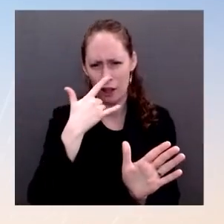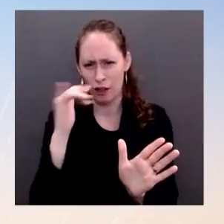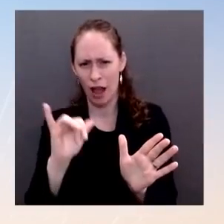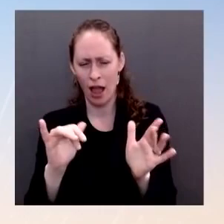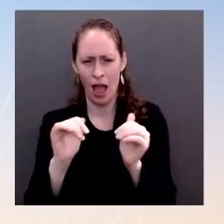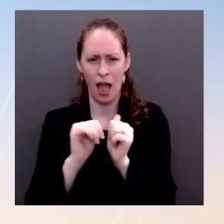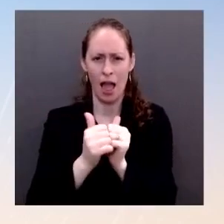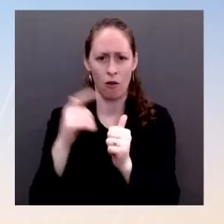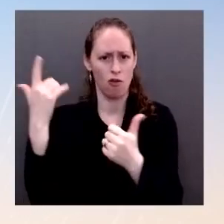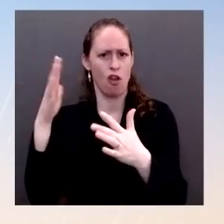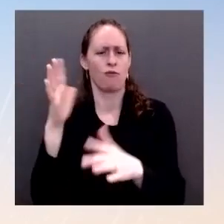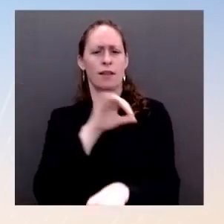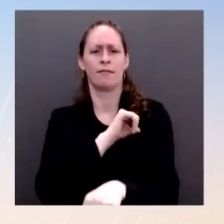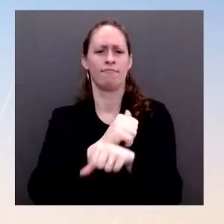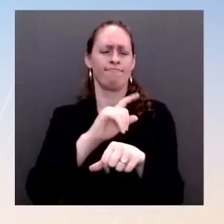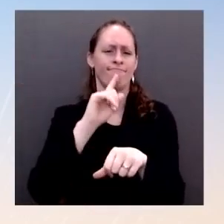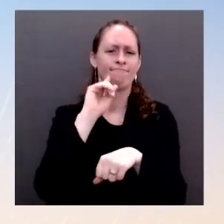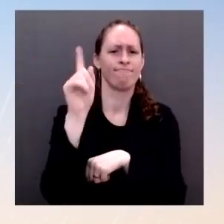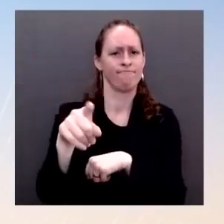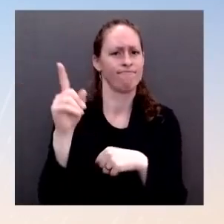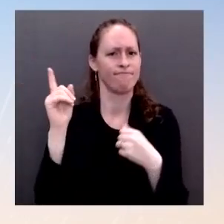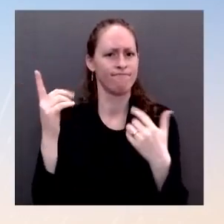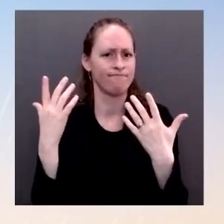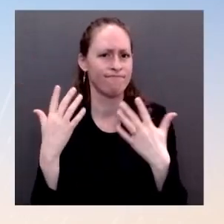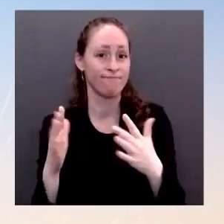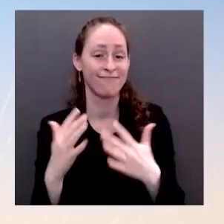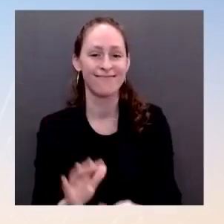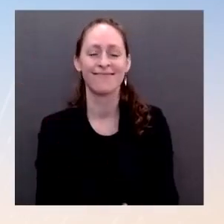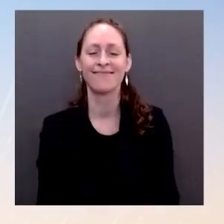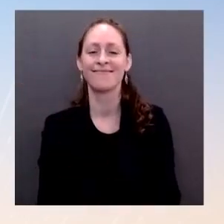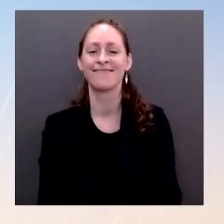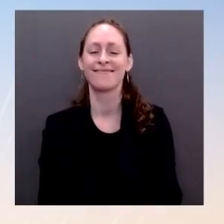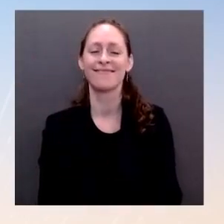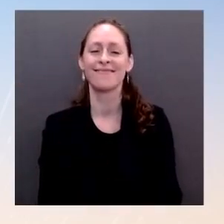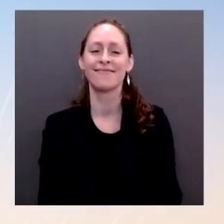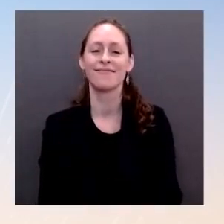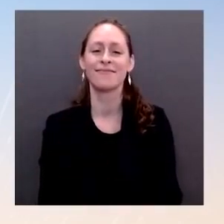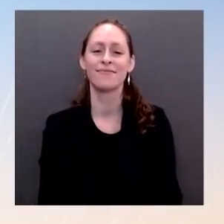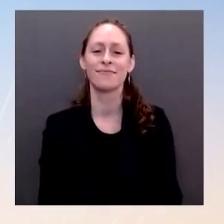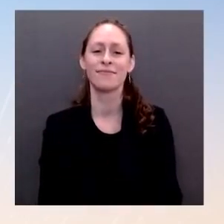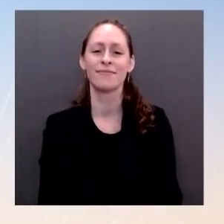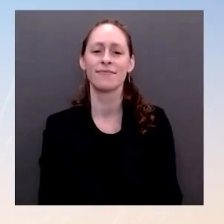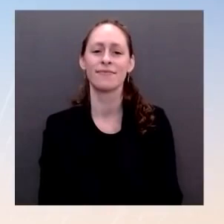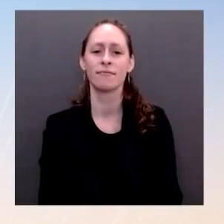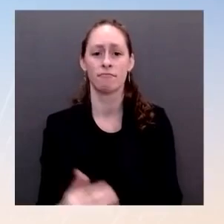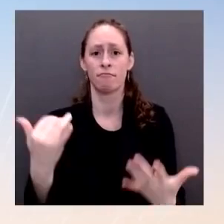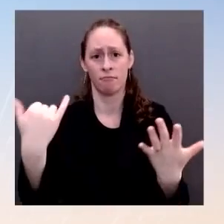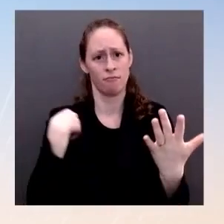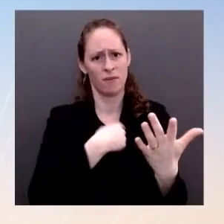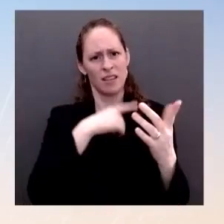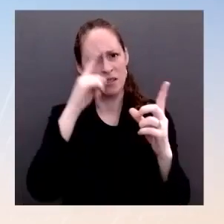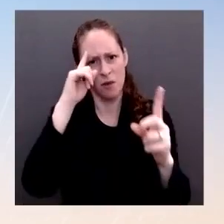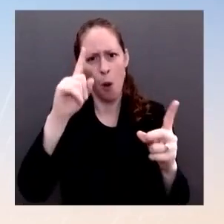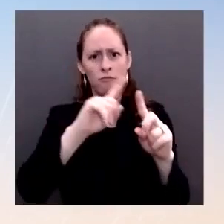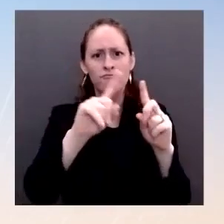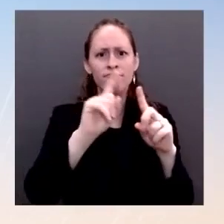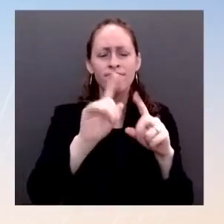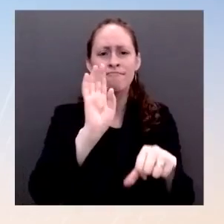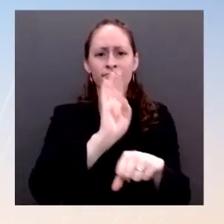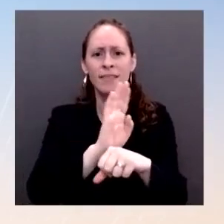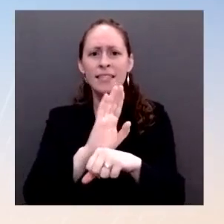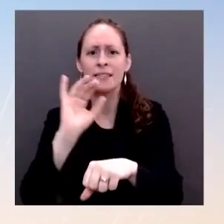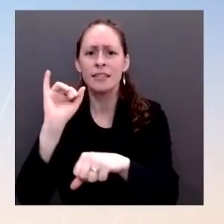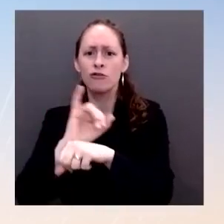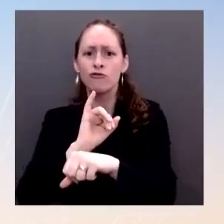catalyzed the industry's outlook and gave them confidence in America again, including Intel's announcement today of a $20 billion investment in